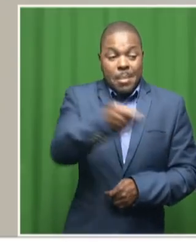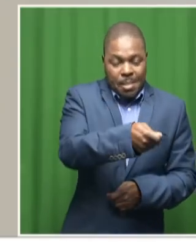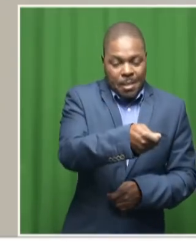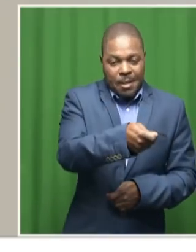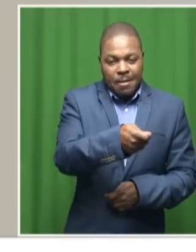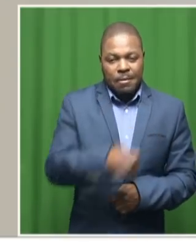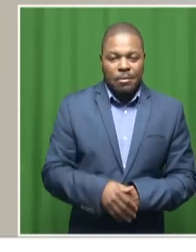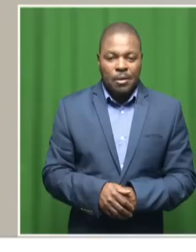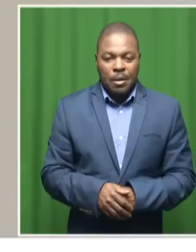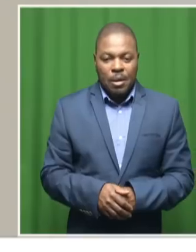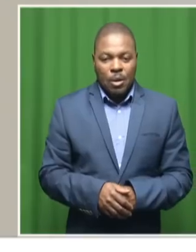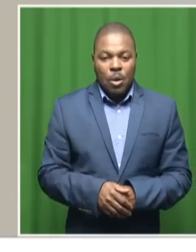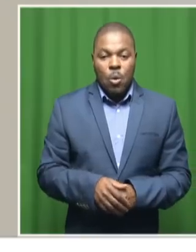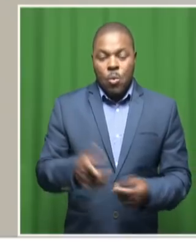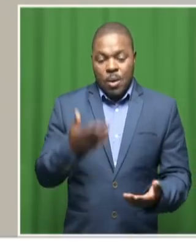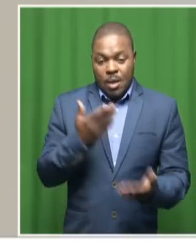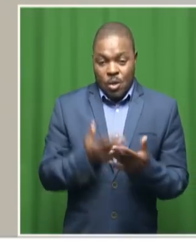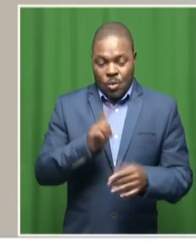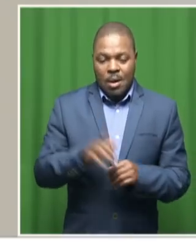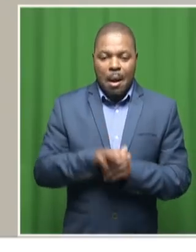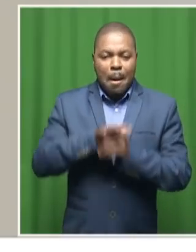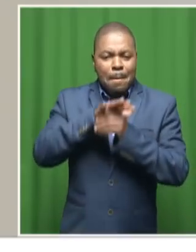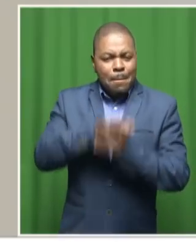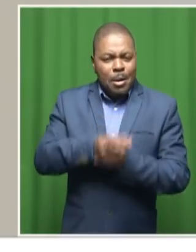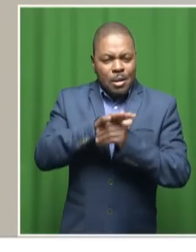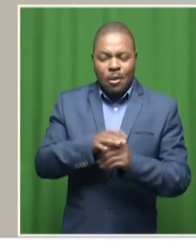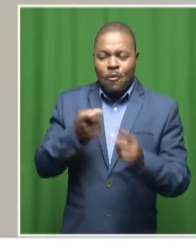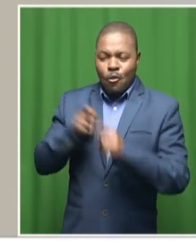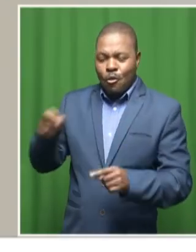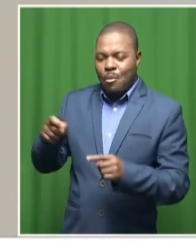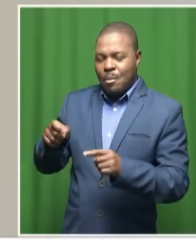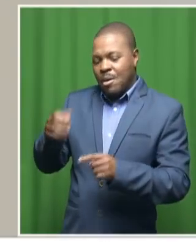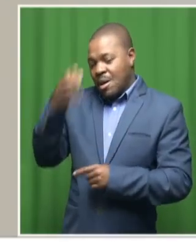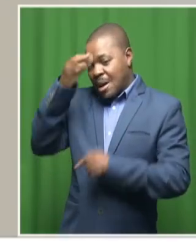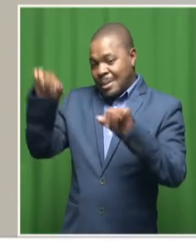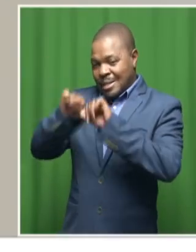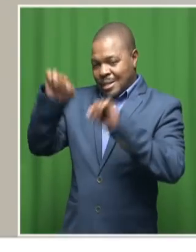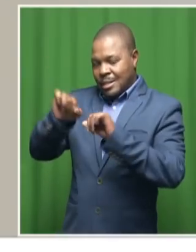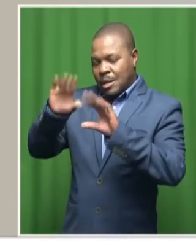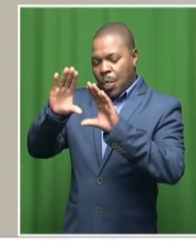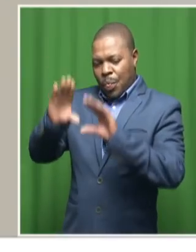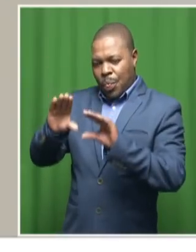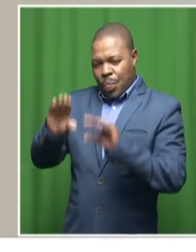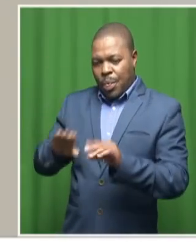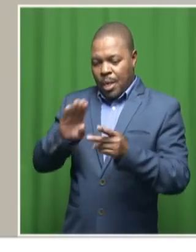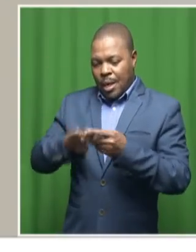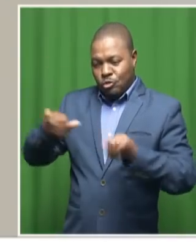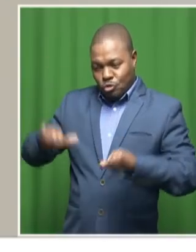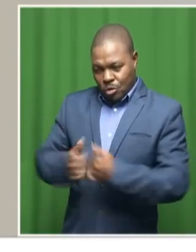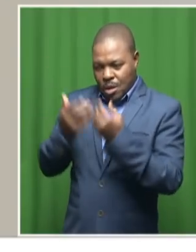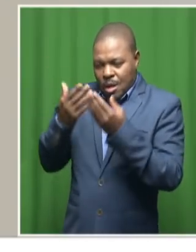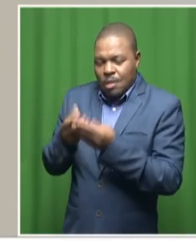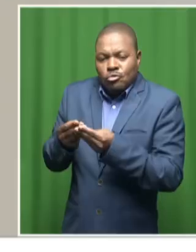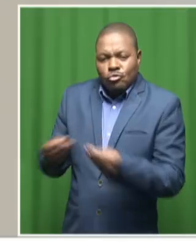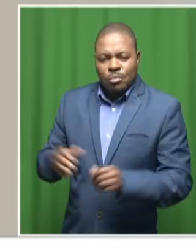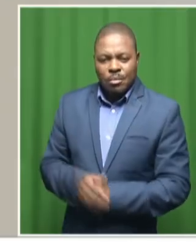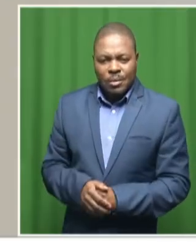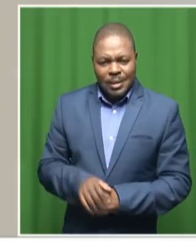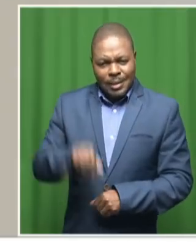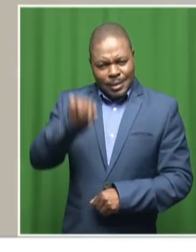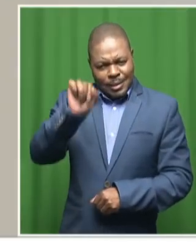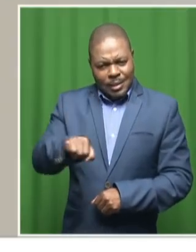can reduce the pressure on the public sector so that we can fix some of the challenges that are going on. There has